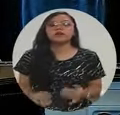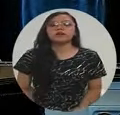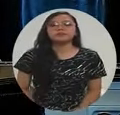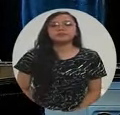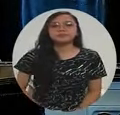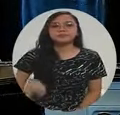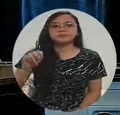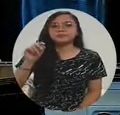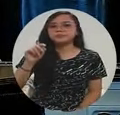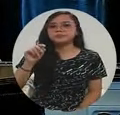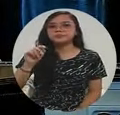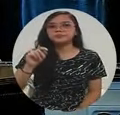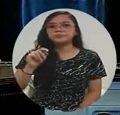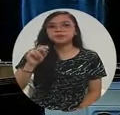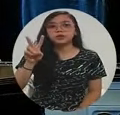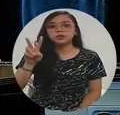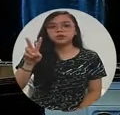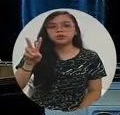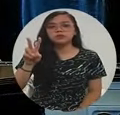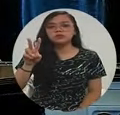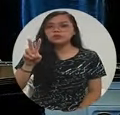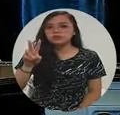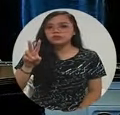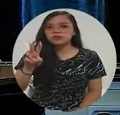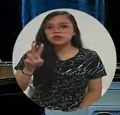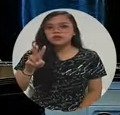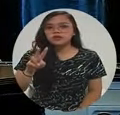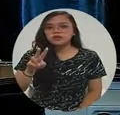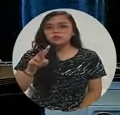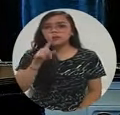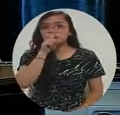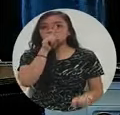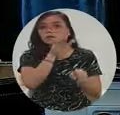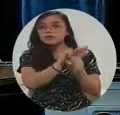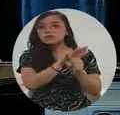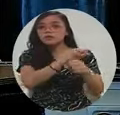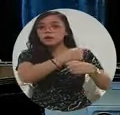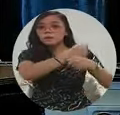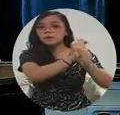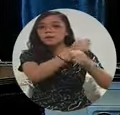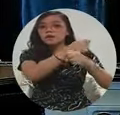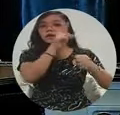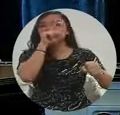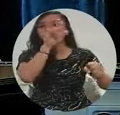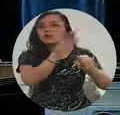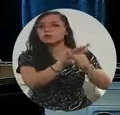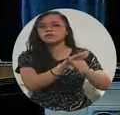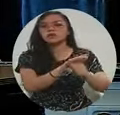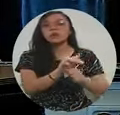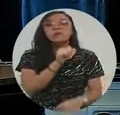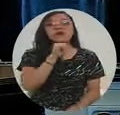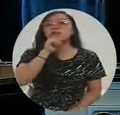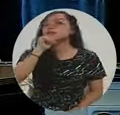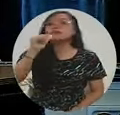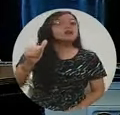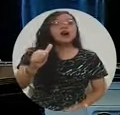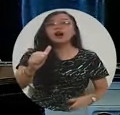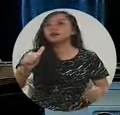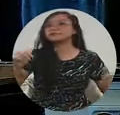Now, verse number 2 seals what you make a promise in verse number 1. He says, and be